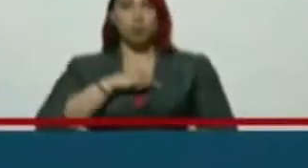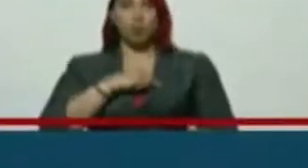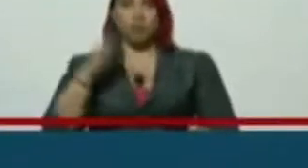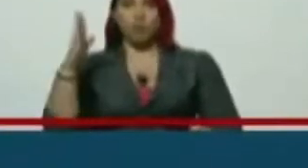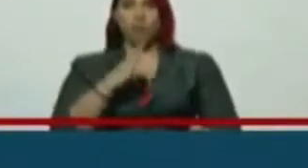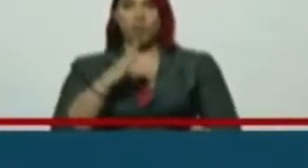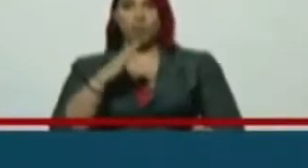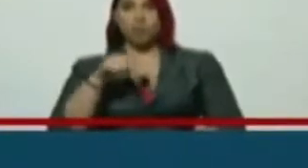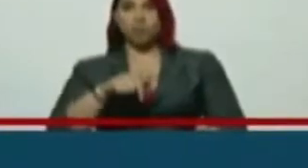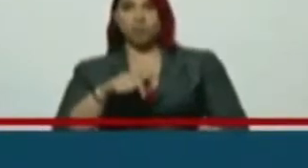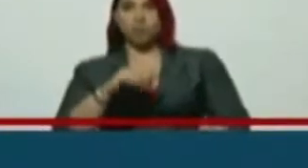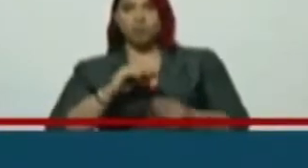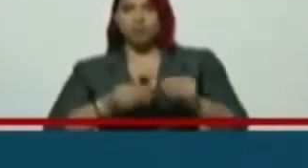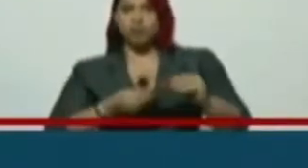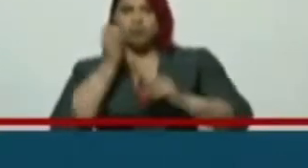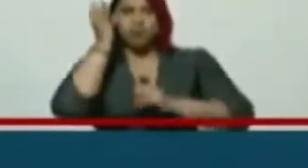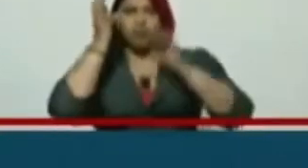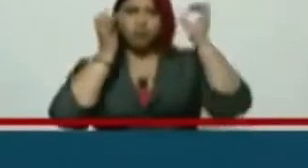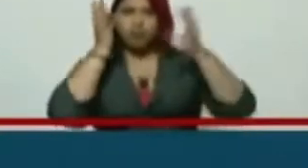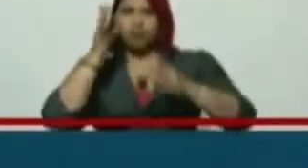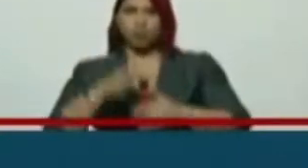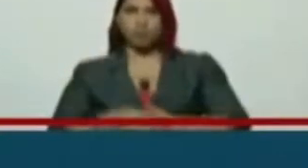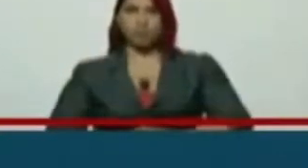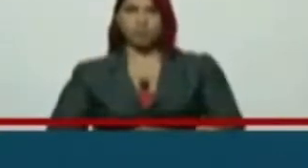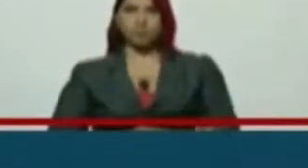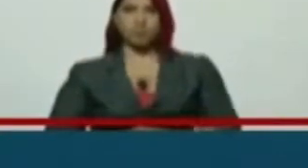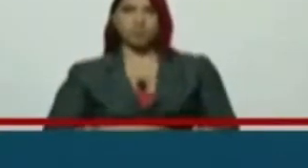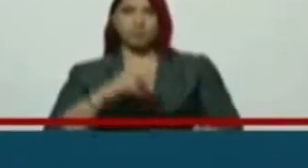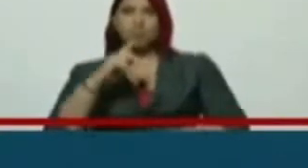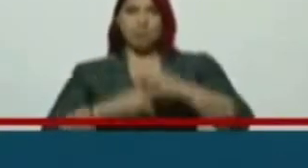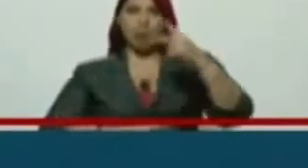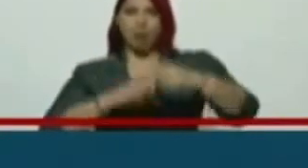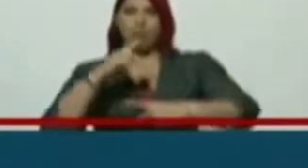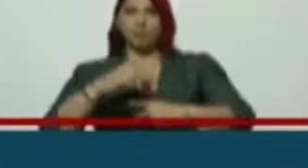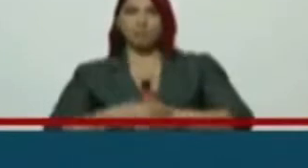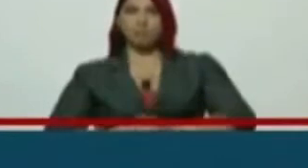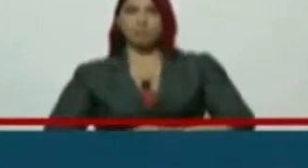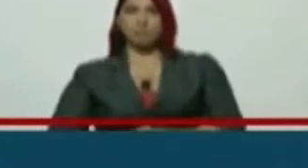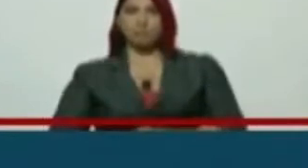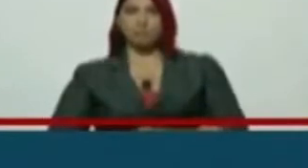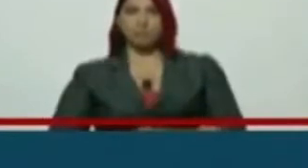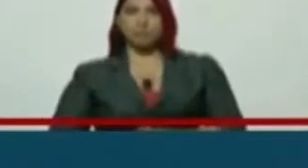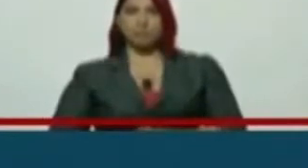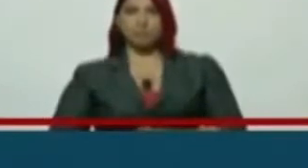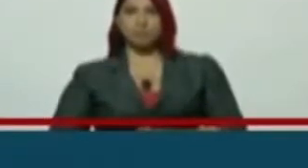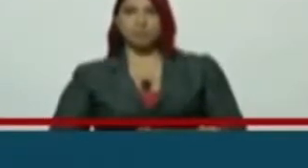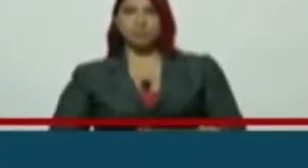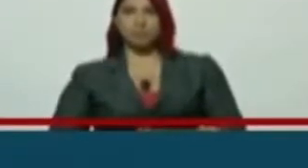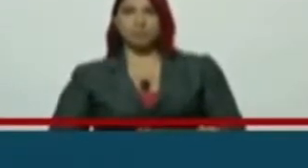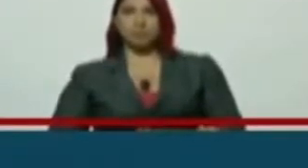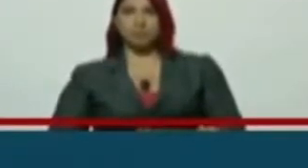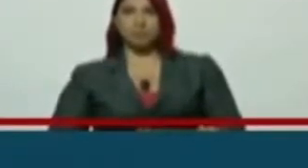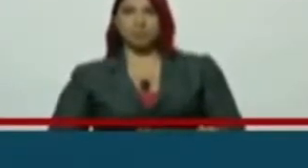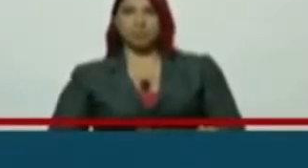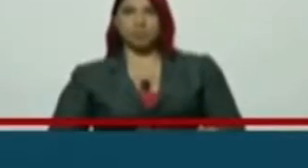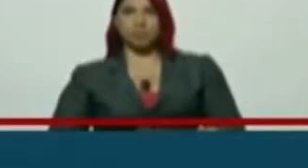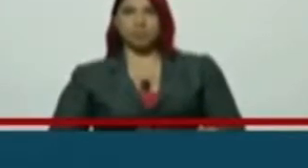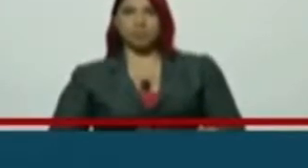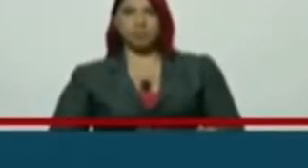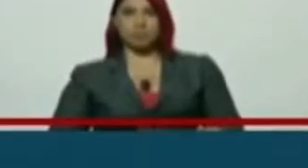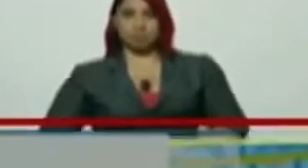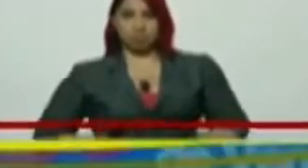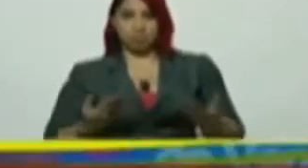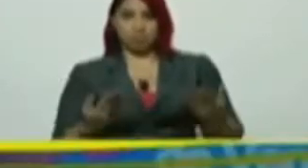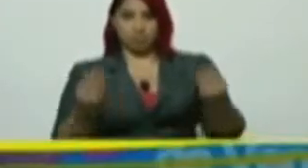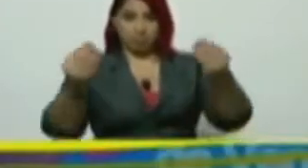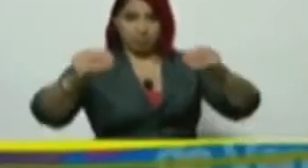We have been working on a plan that I submit to you for discussion in order to move towards a necessary, strong, and sustainable recovery of the minimum